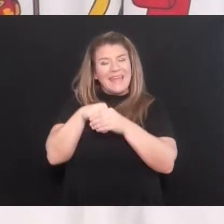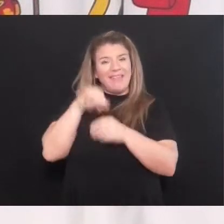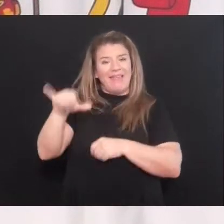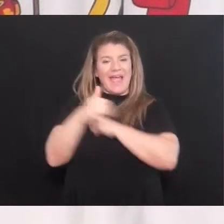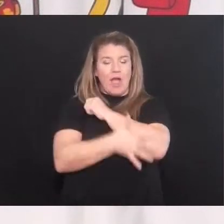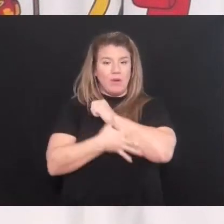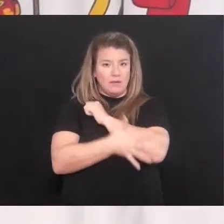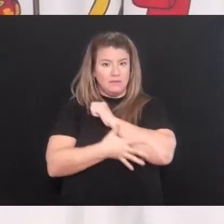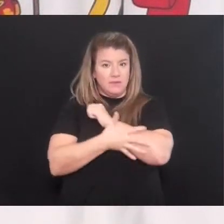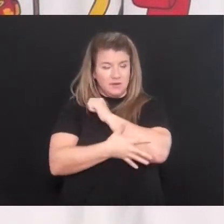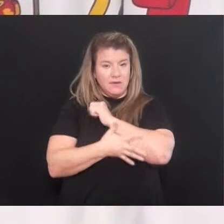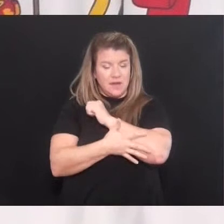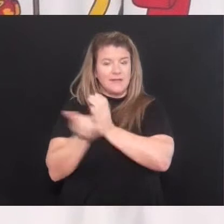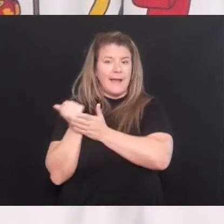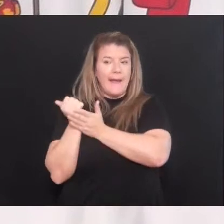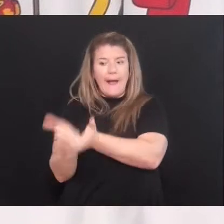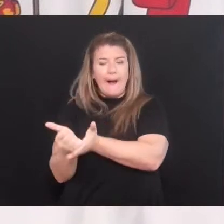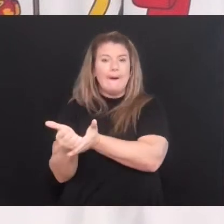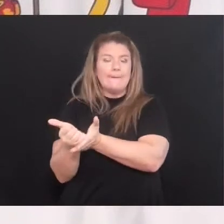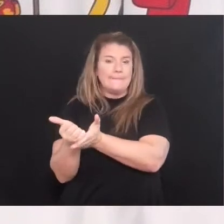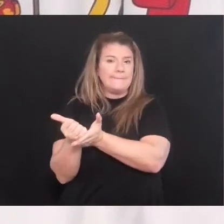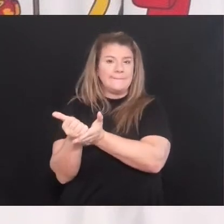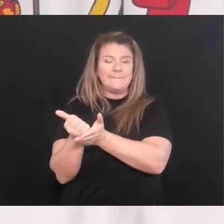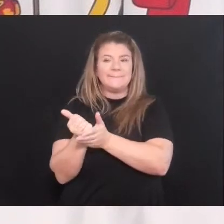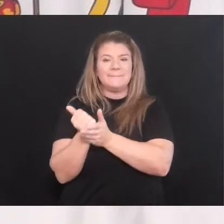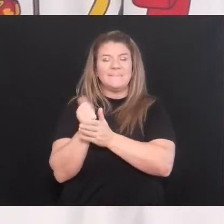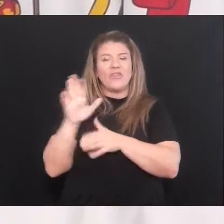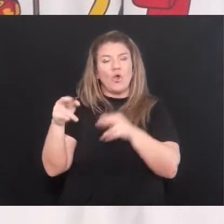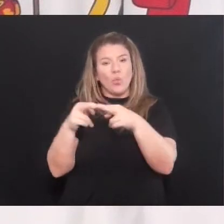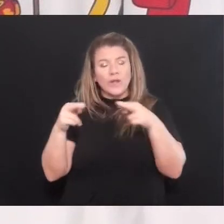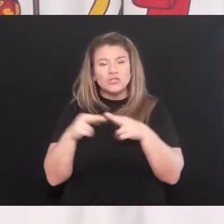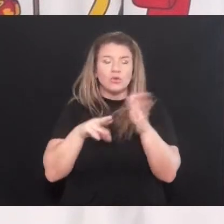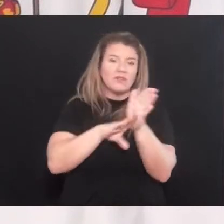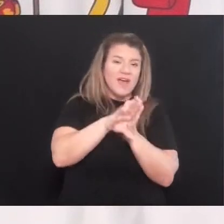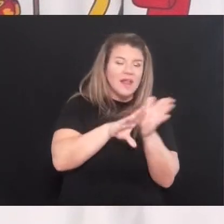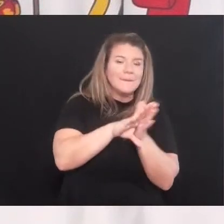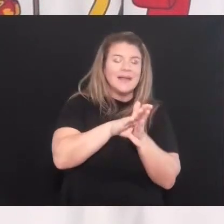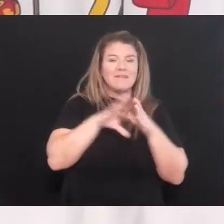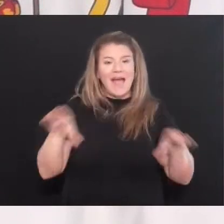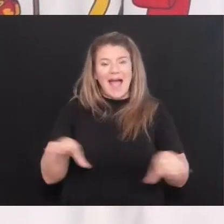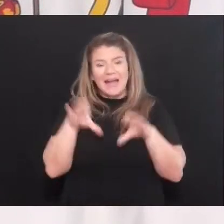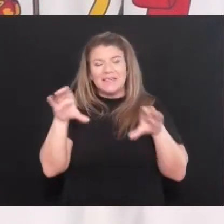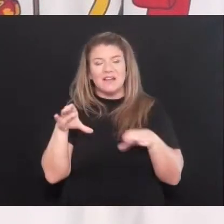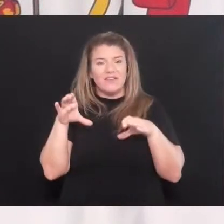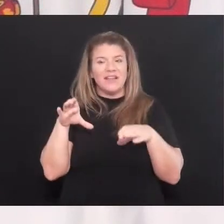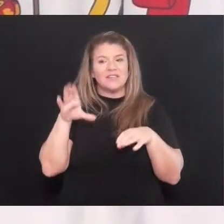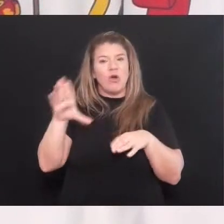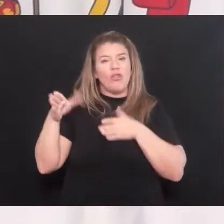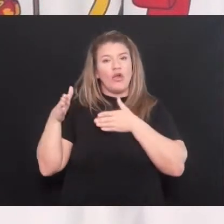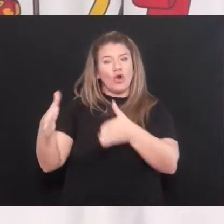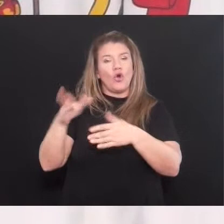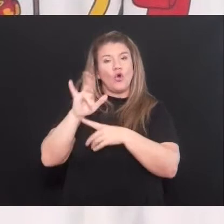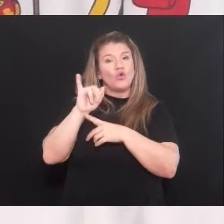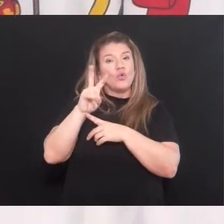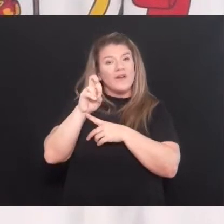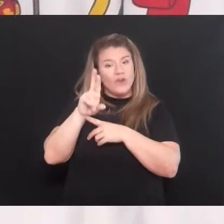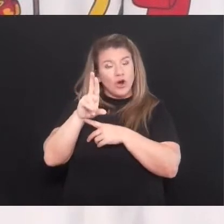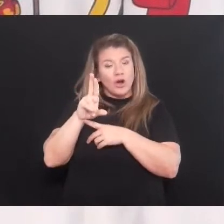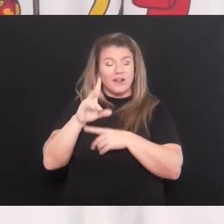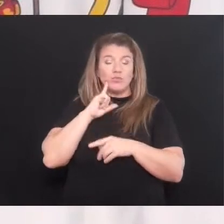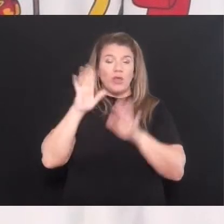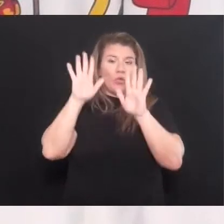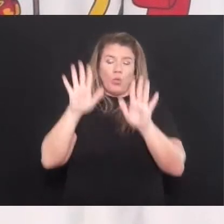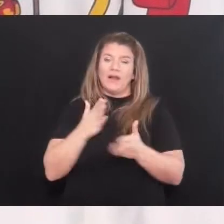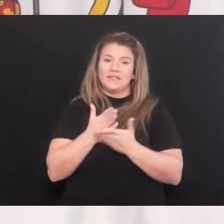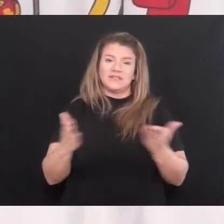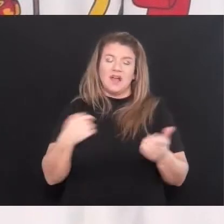County and to help along with the regional development of the activities along the Elk River. All this is great